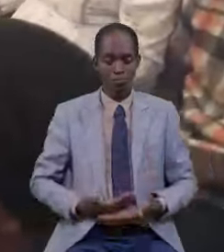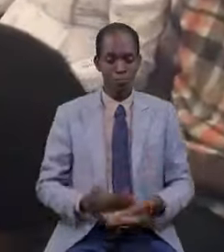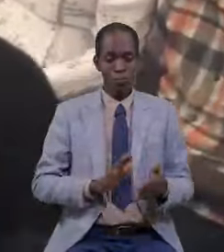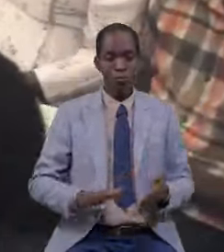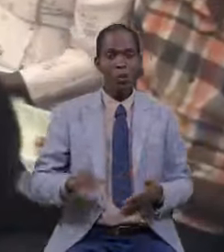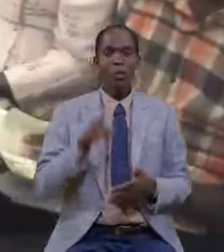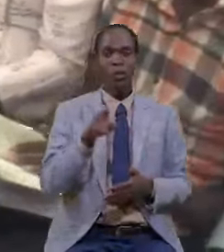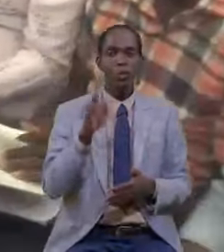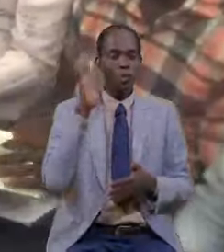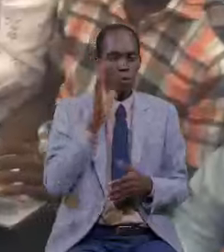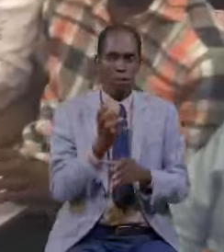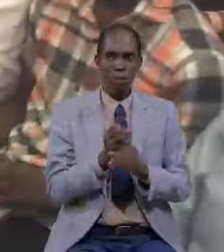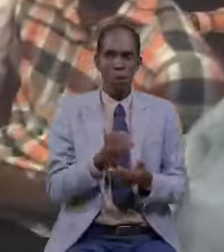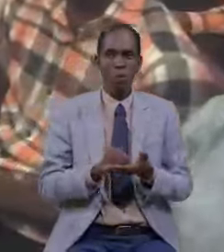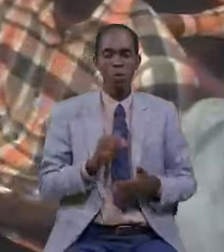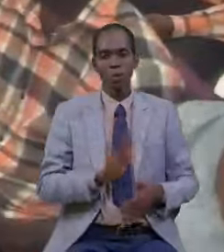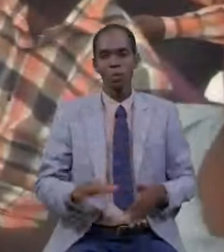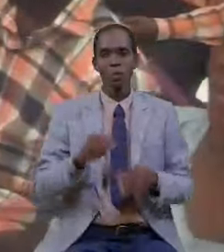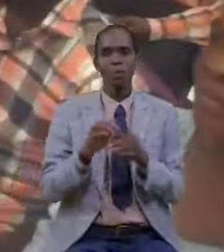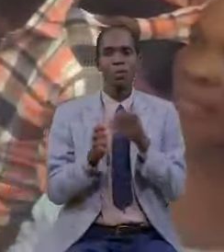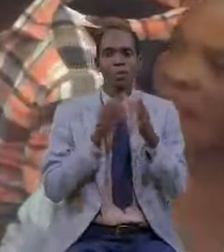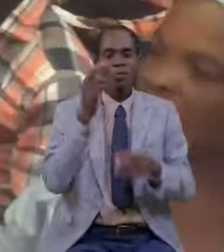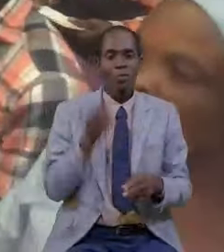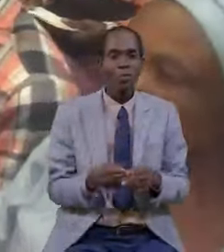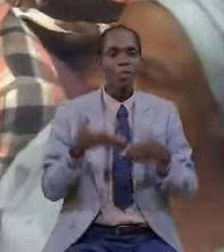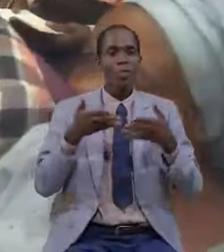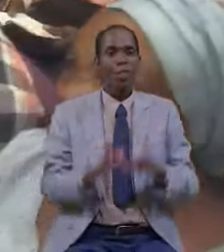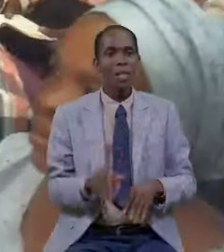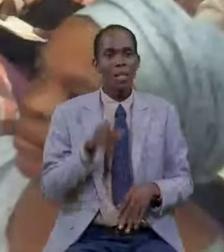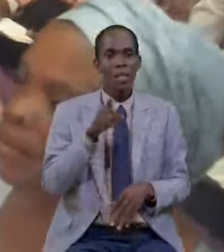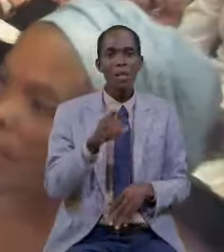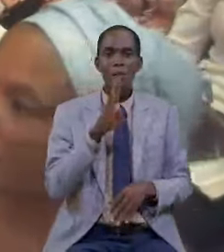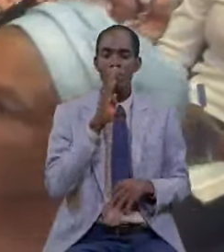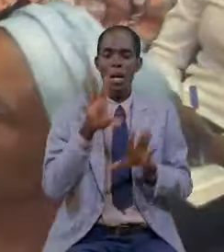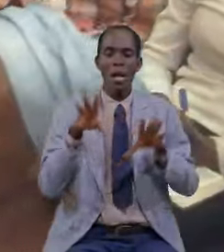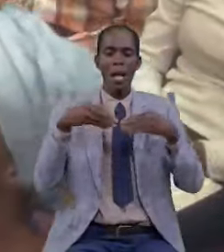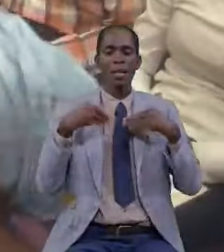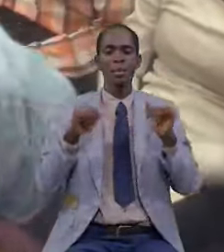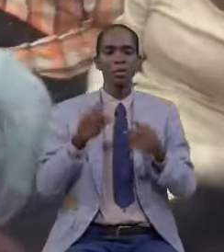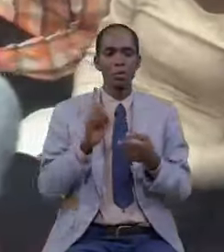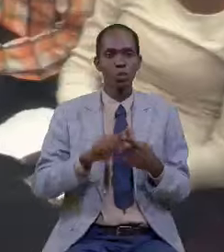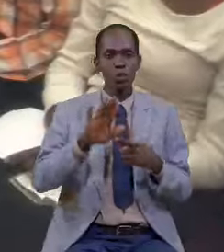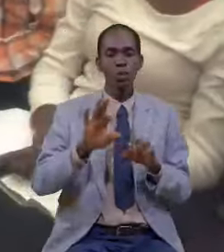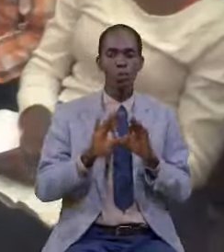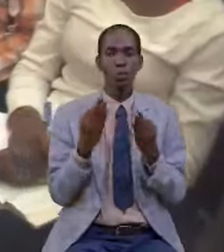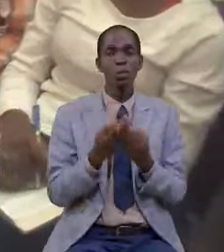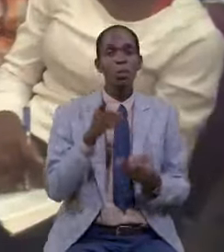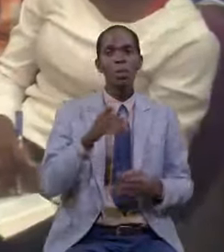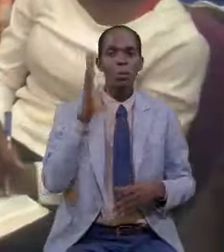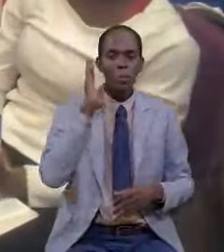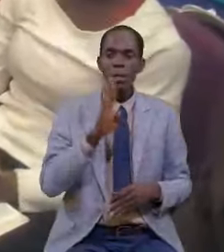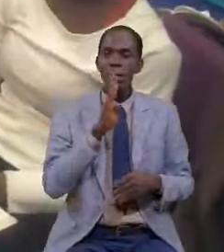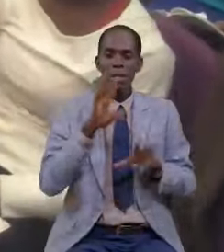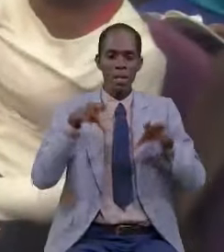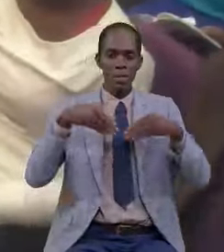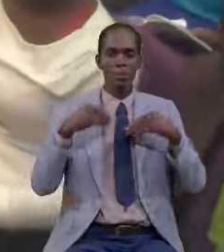miracle children. Let him be acceptable to his brethren. You'll be acceptable.